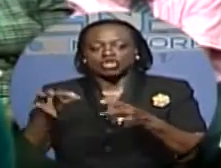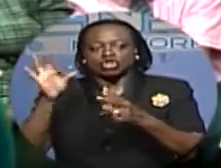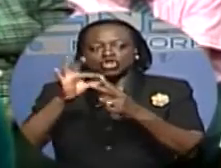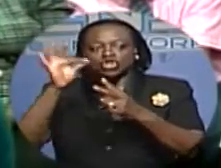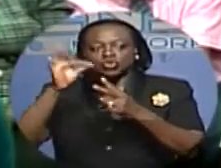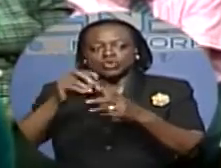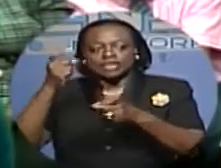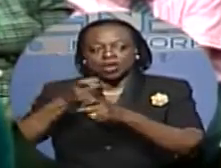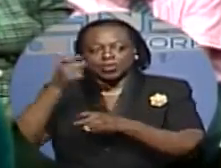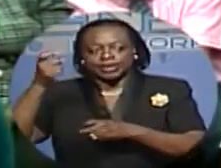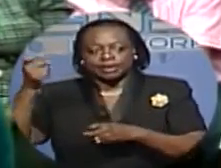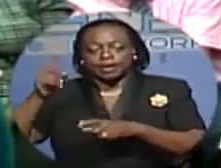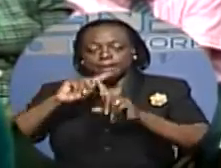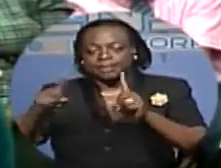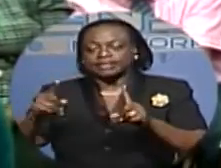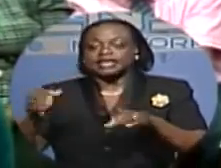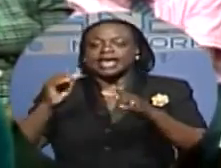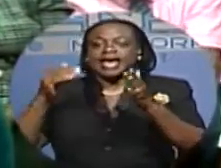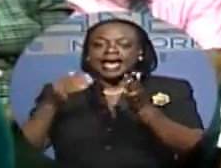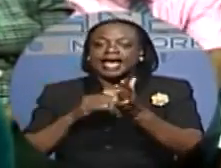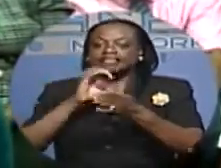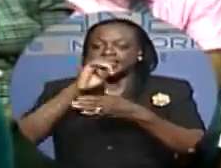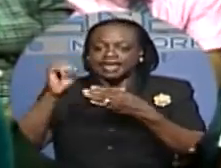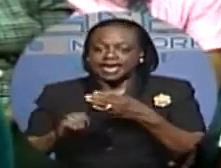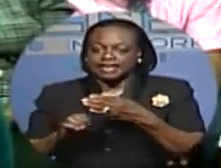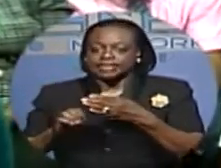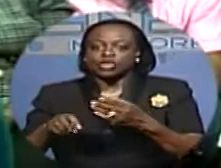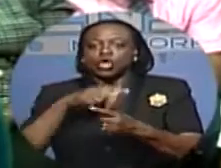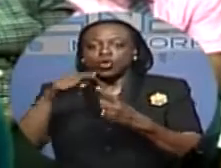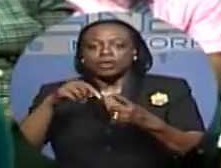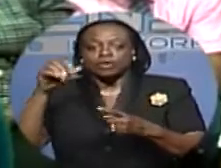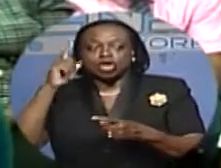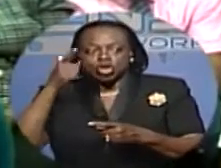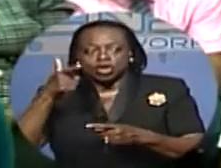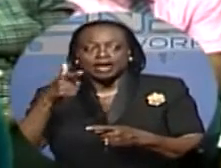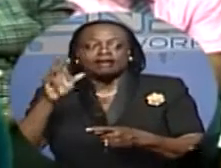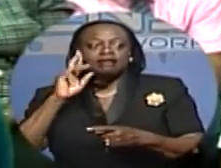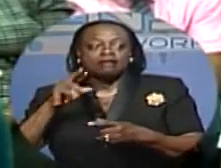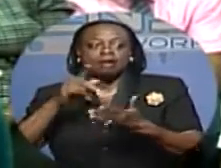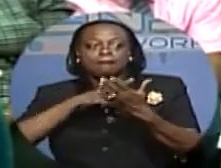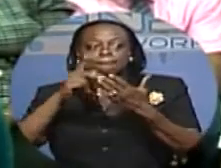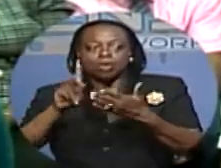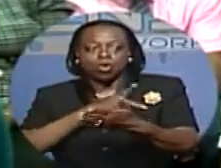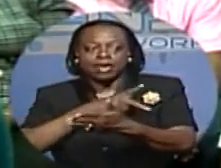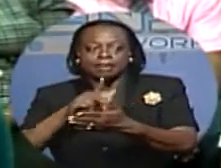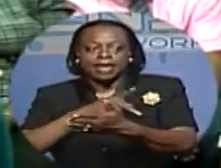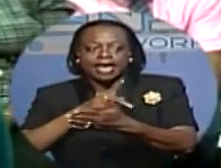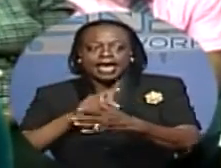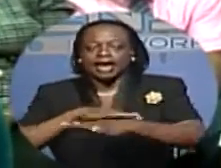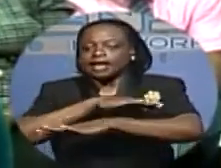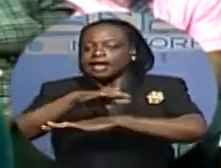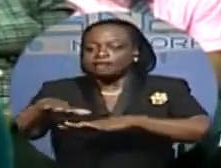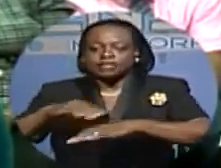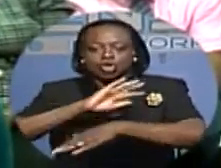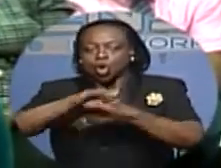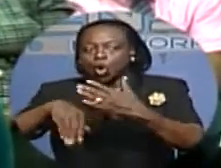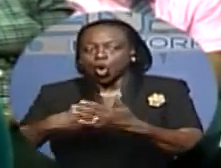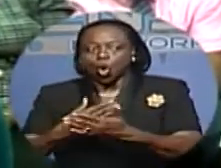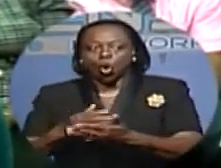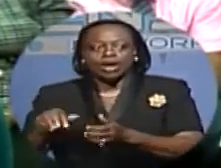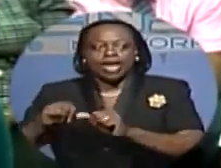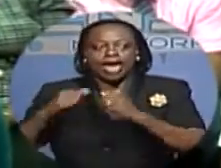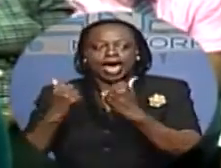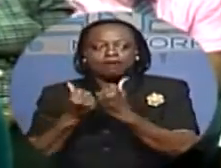of course, at the end, when we looked at her poem and the fact that it covers all areas of